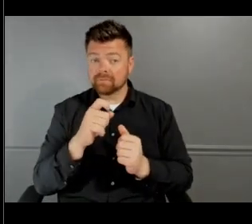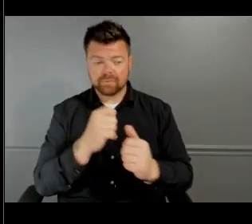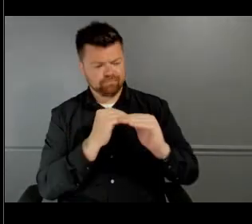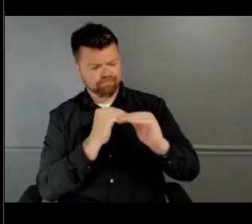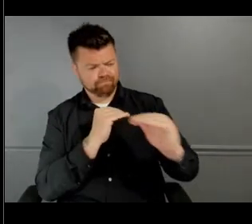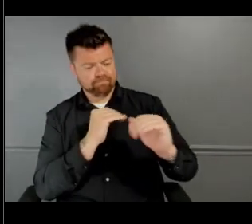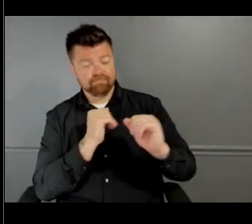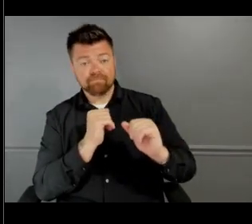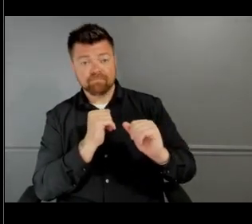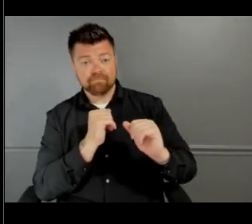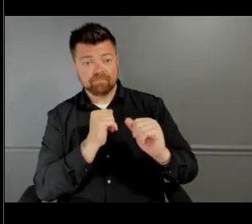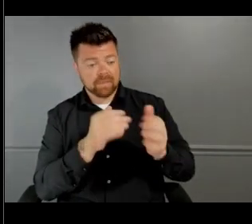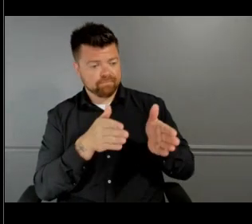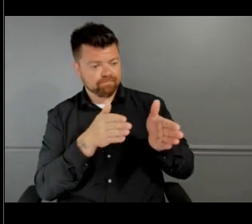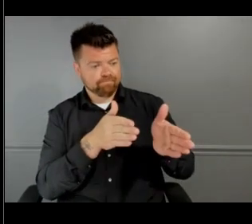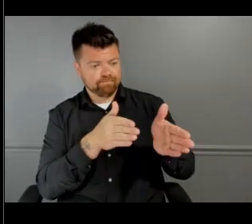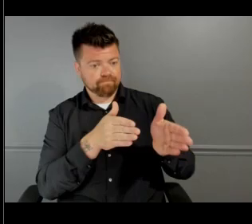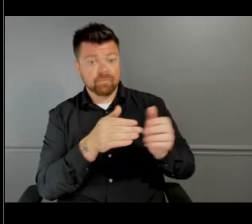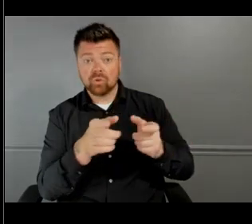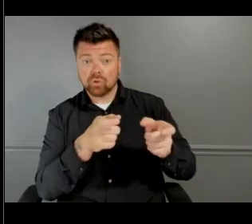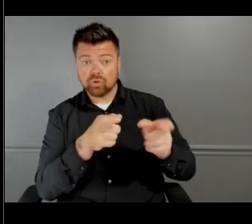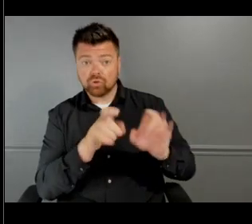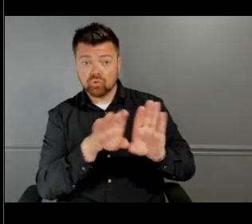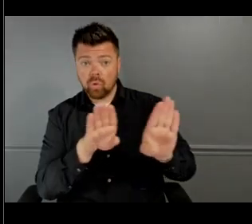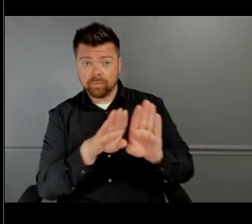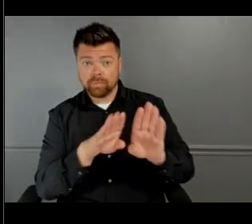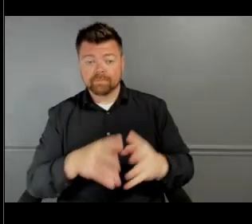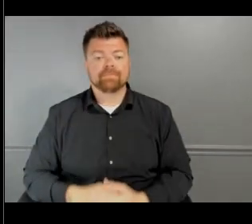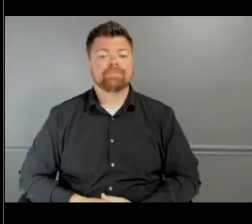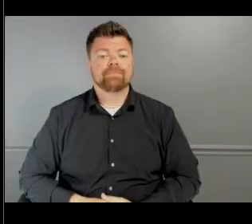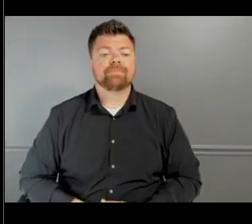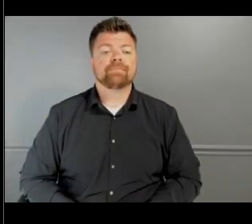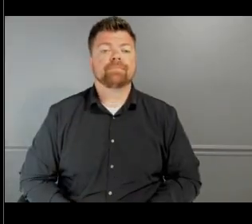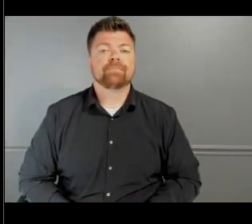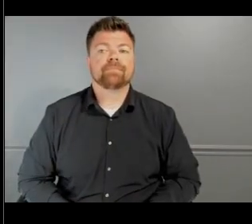and parallel to the control wall.